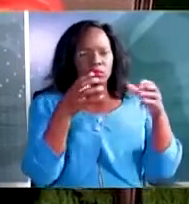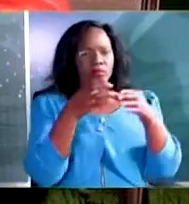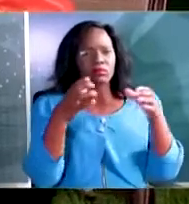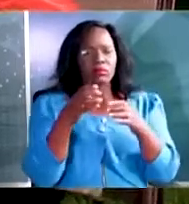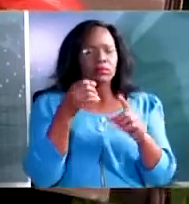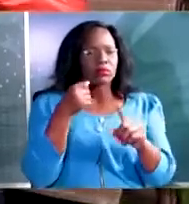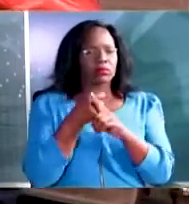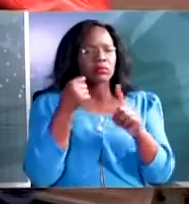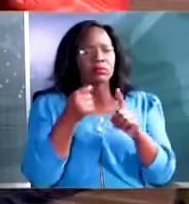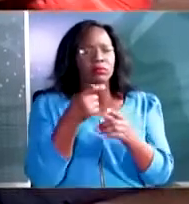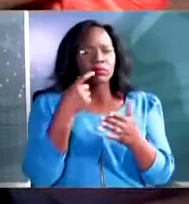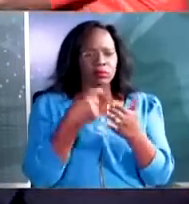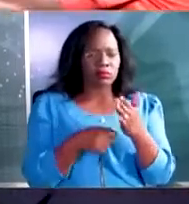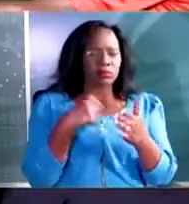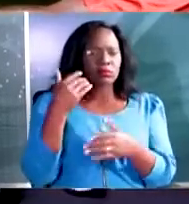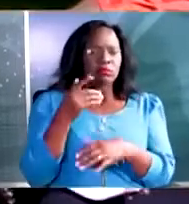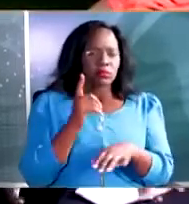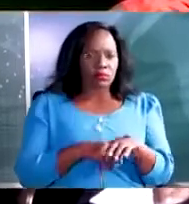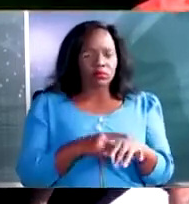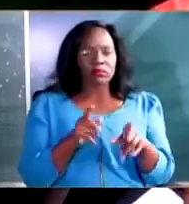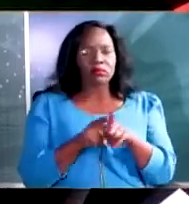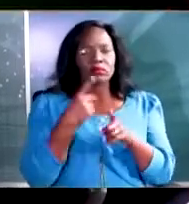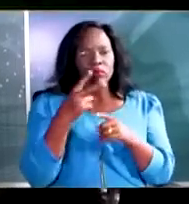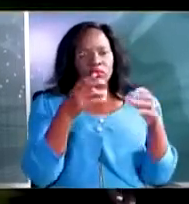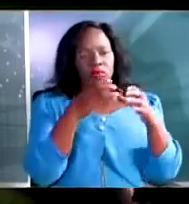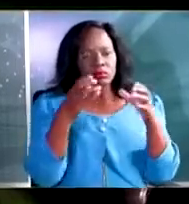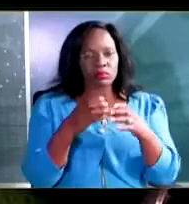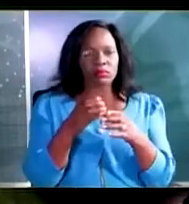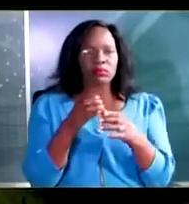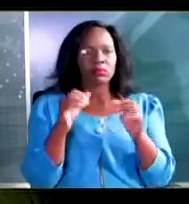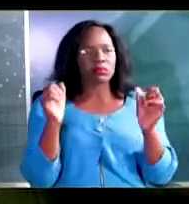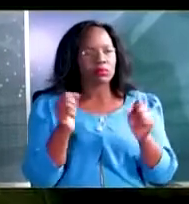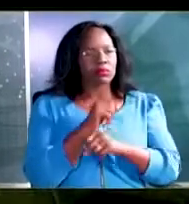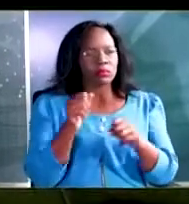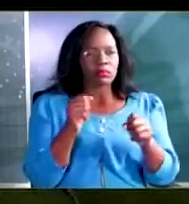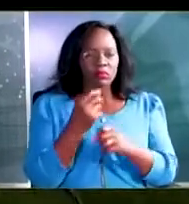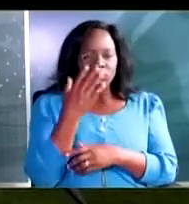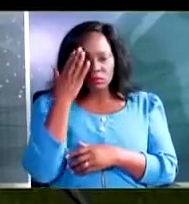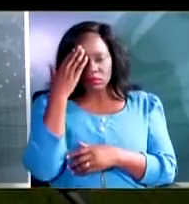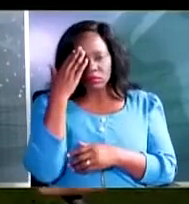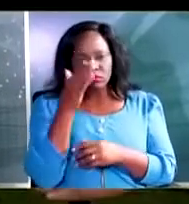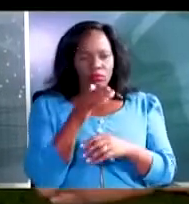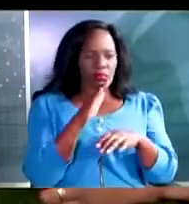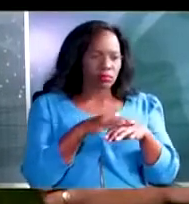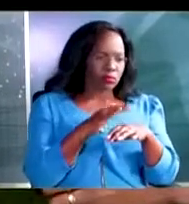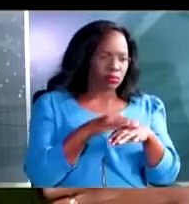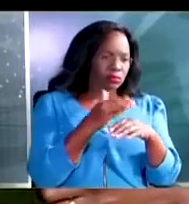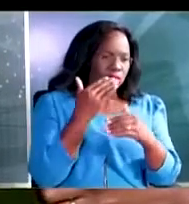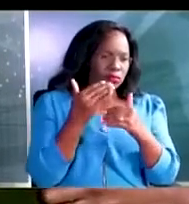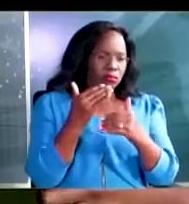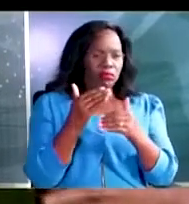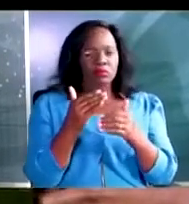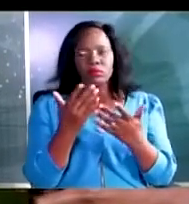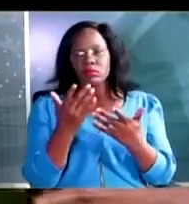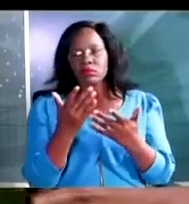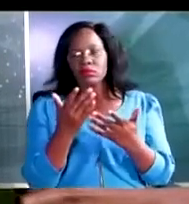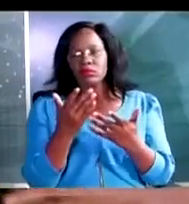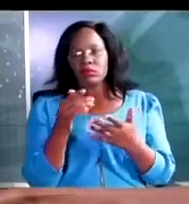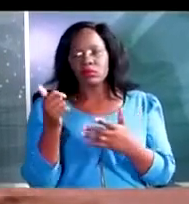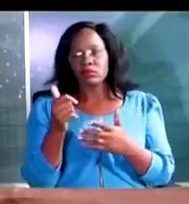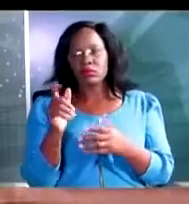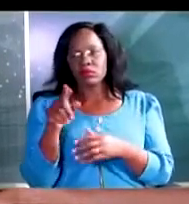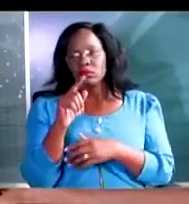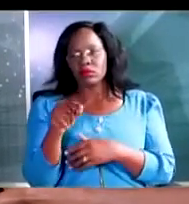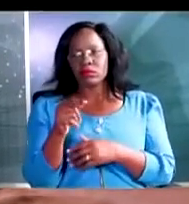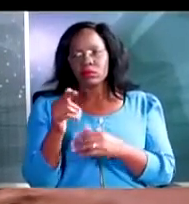by attacks continuously. We see organizations not being able to distinguish between good network traffic and bad network traffic. And